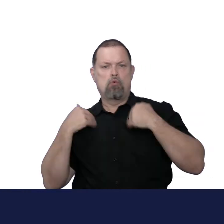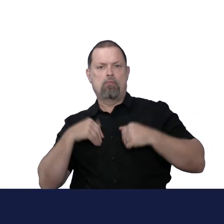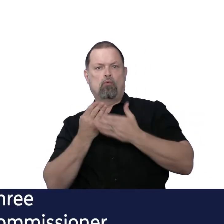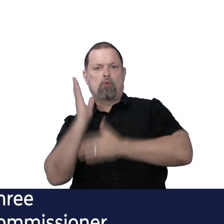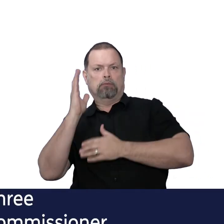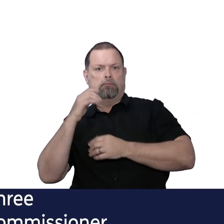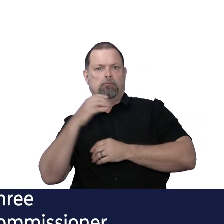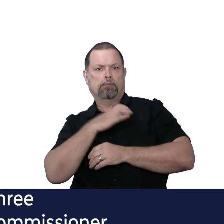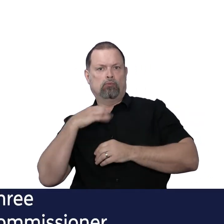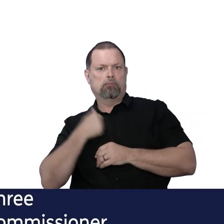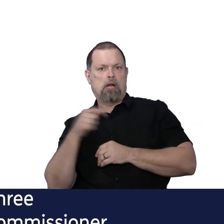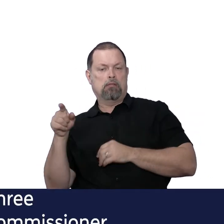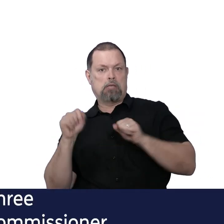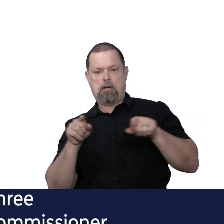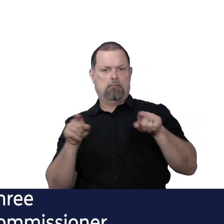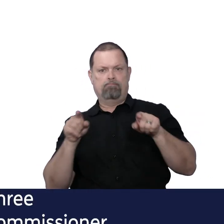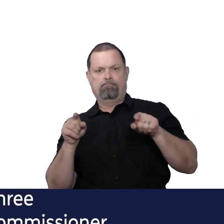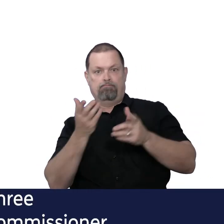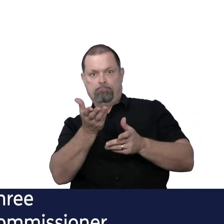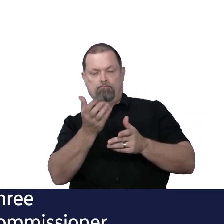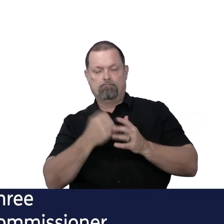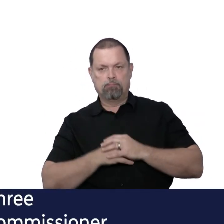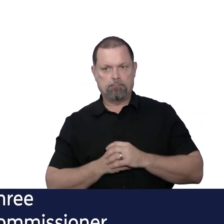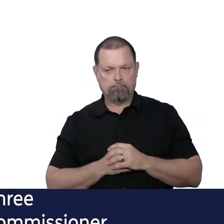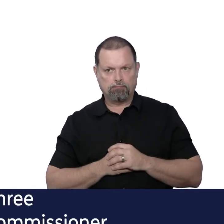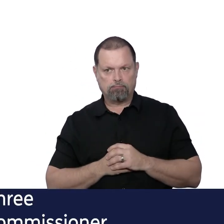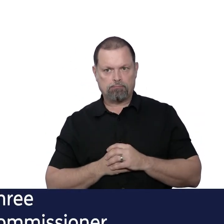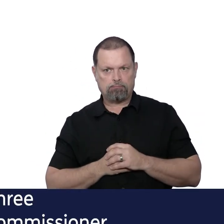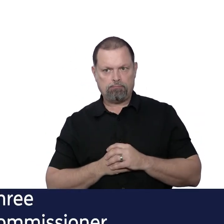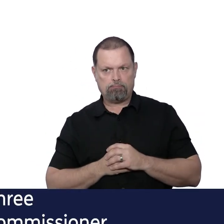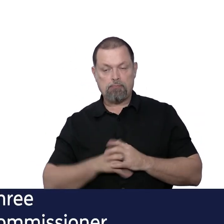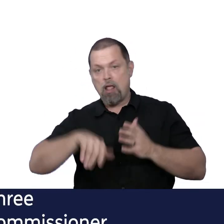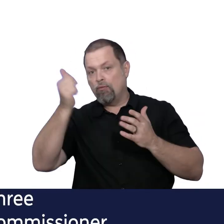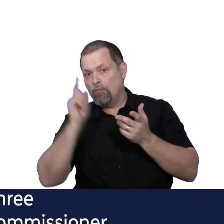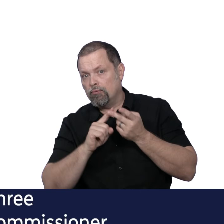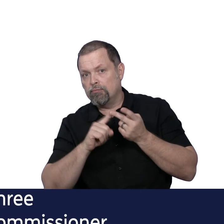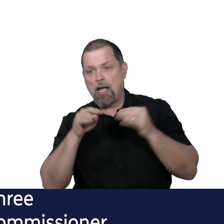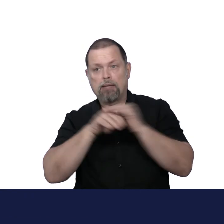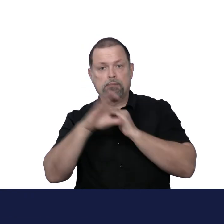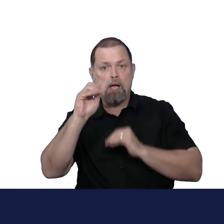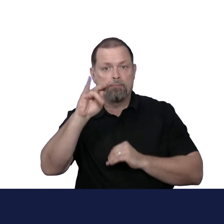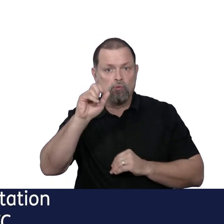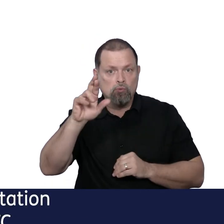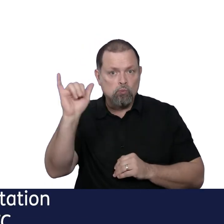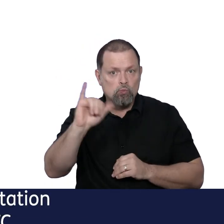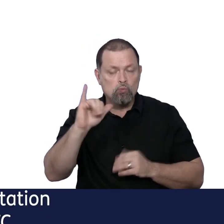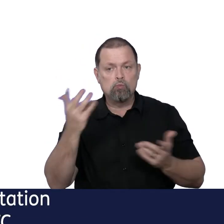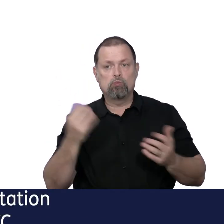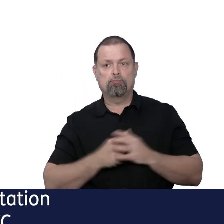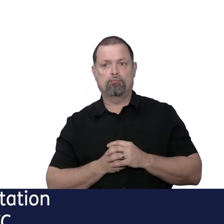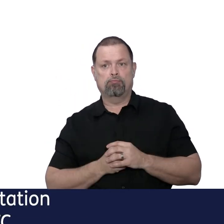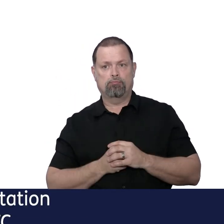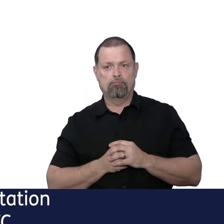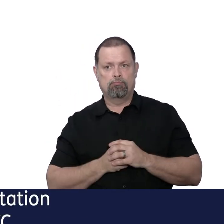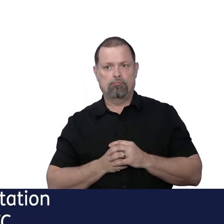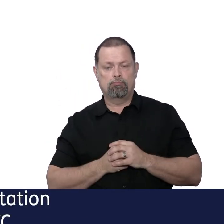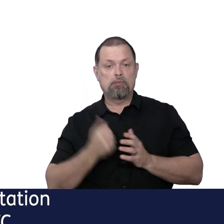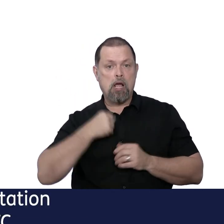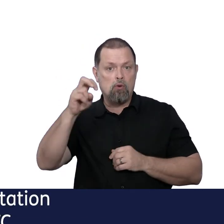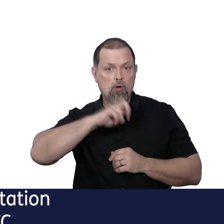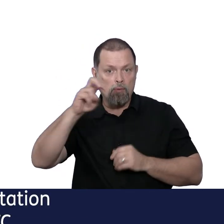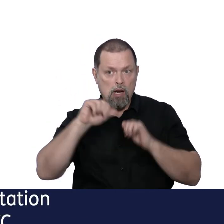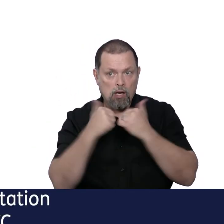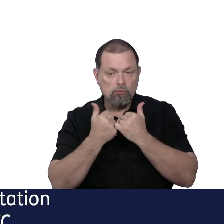Commission or one of the other three agencies, the Accessibility Commissioner, the Canadian Transportation